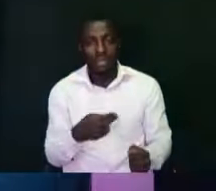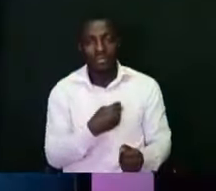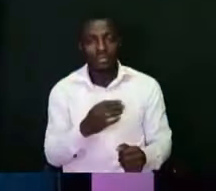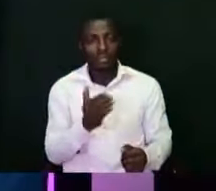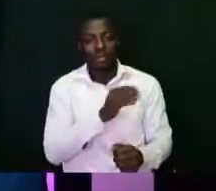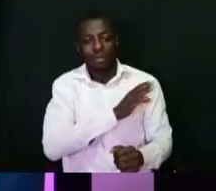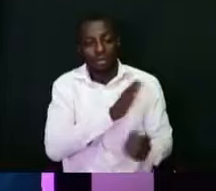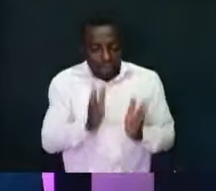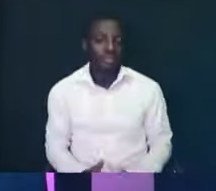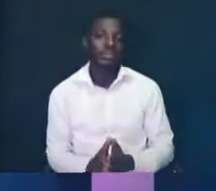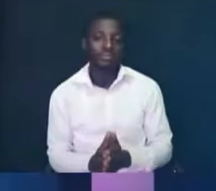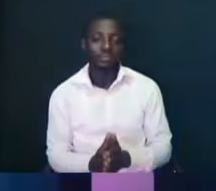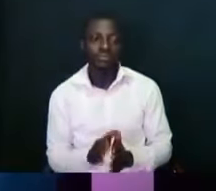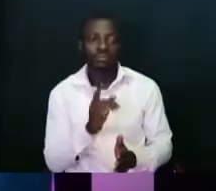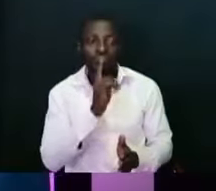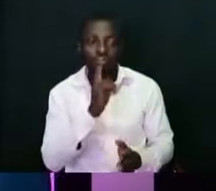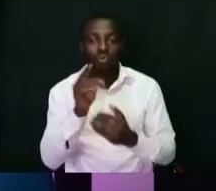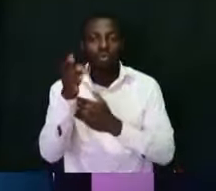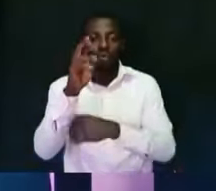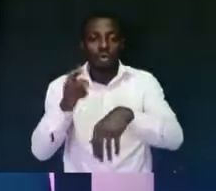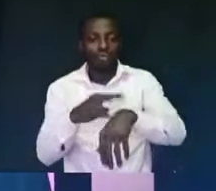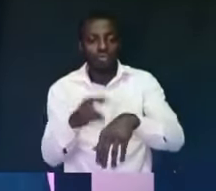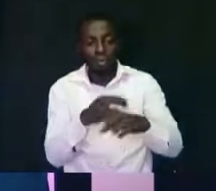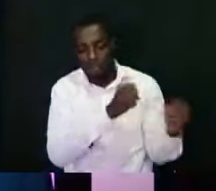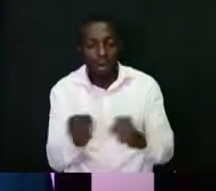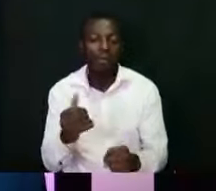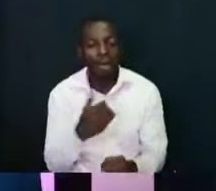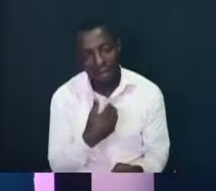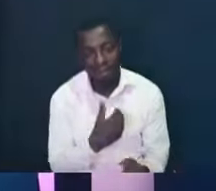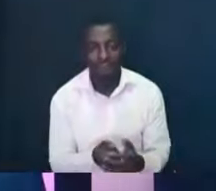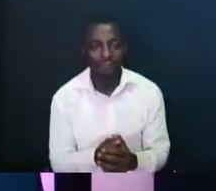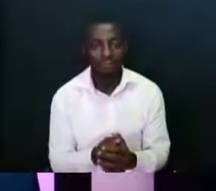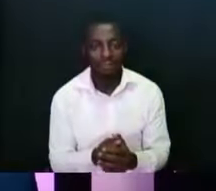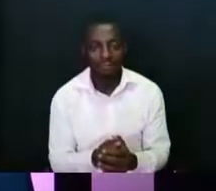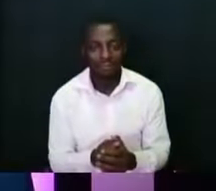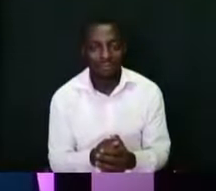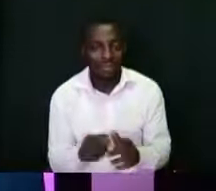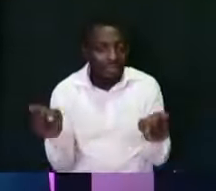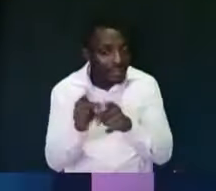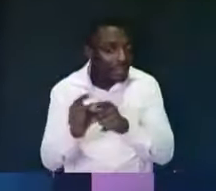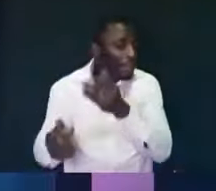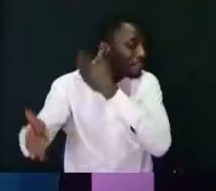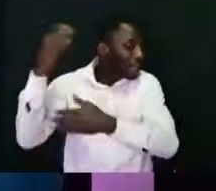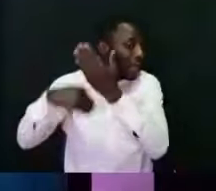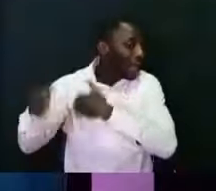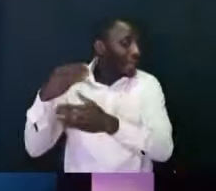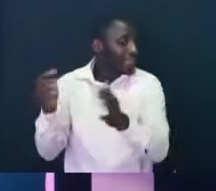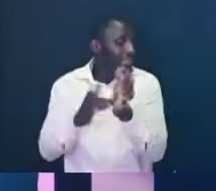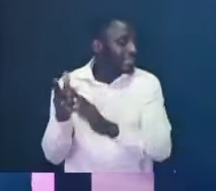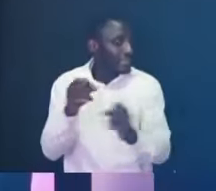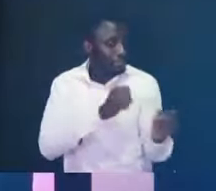The rock is as powerful today as it was then. And it will always